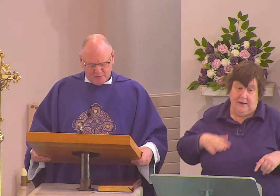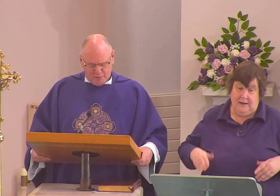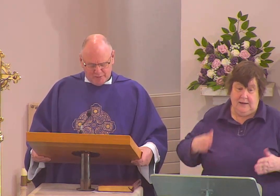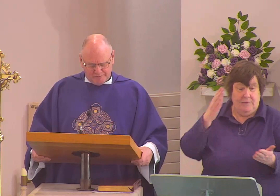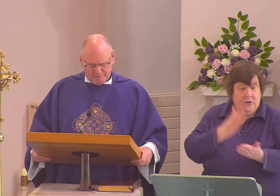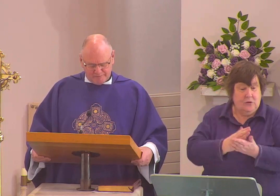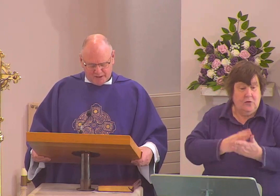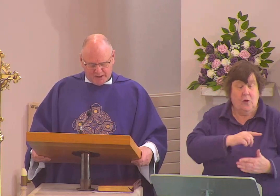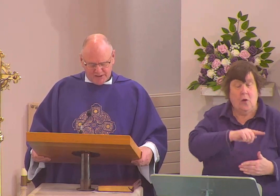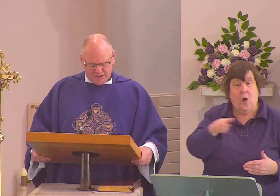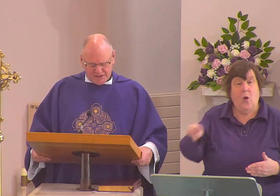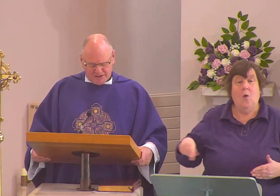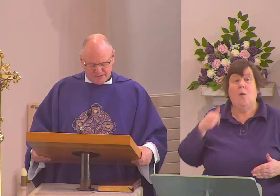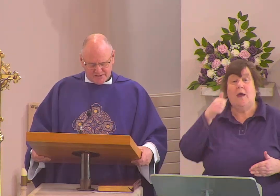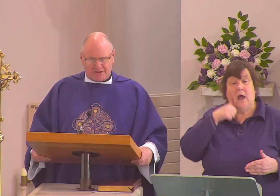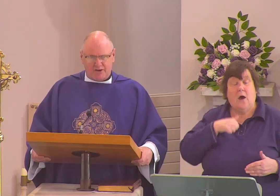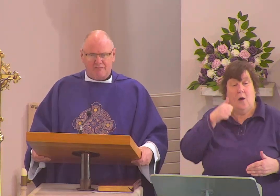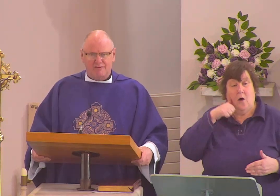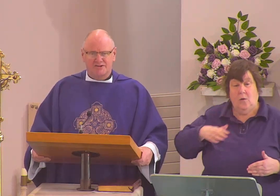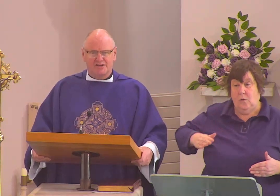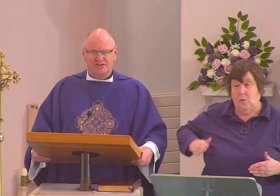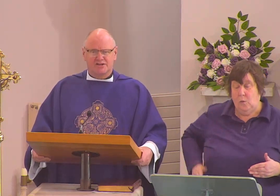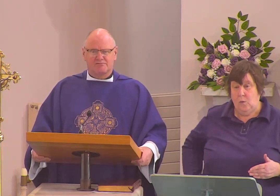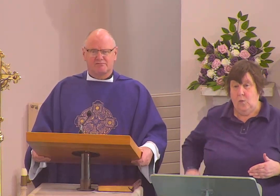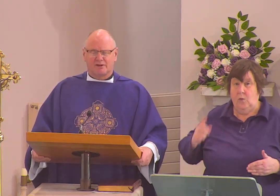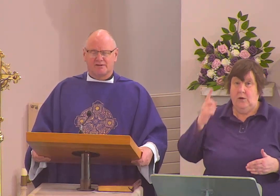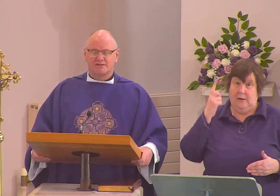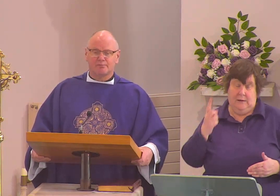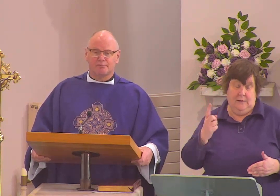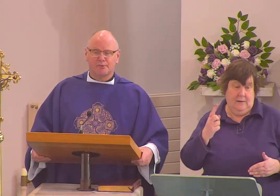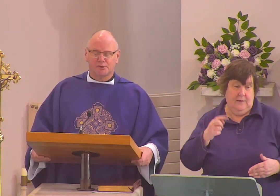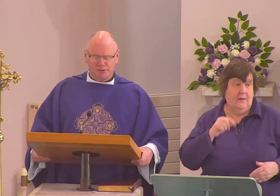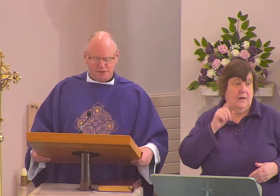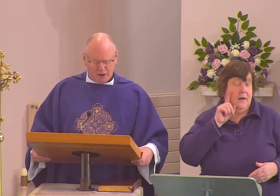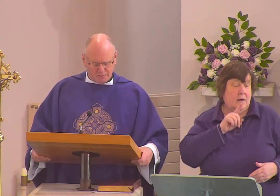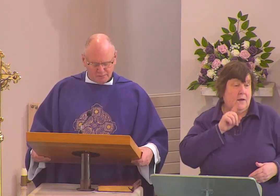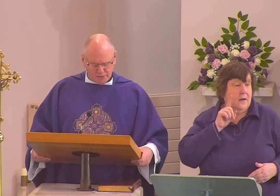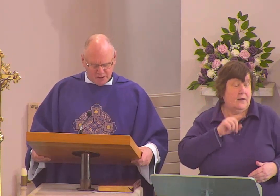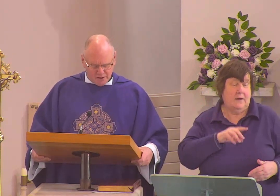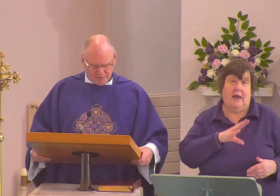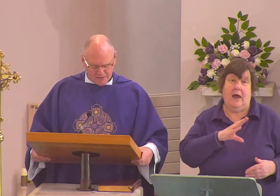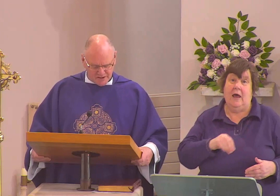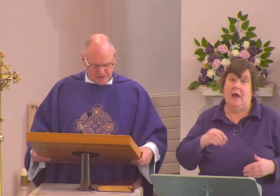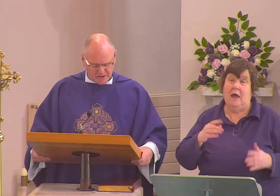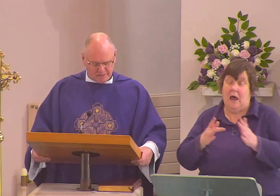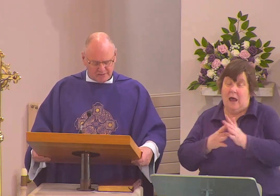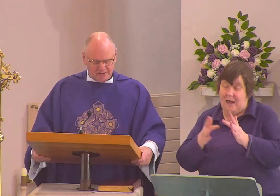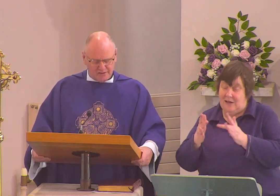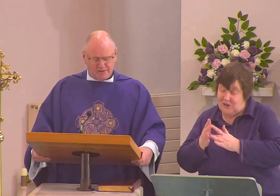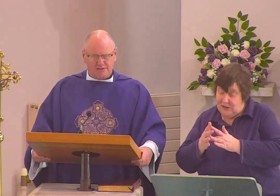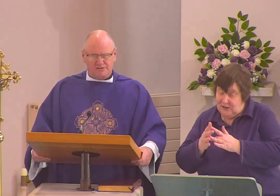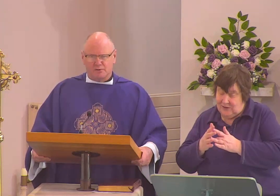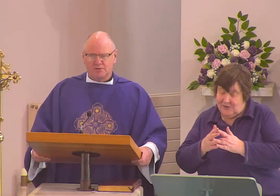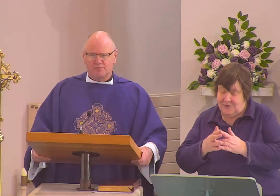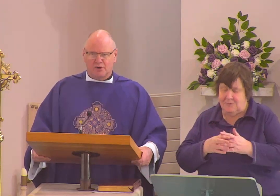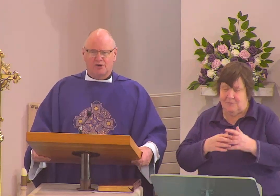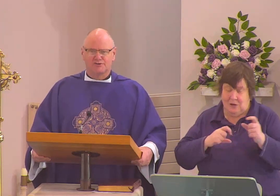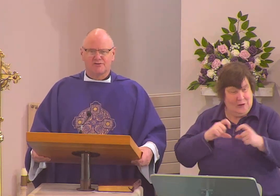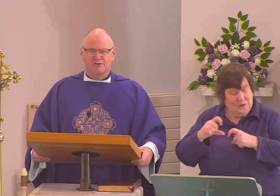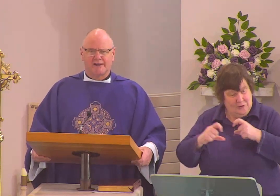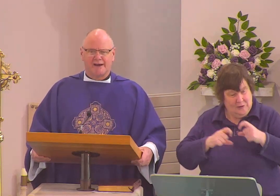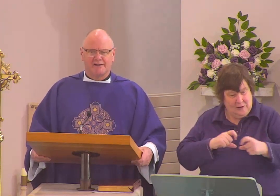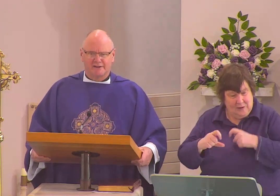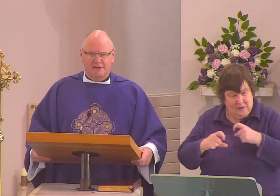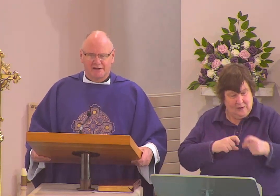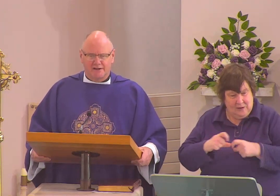Samaritan woman and Jesus, that conversation, simple and humble conversation, someone brought to